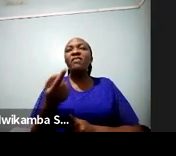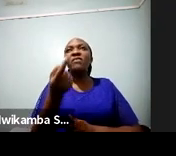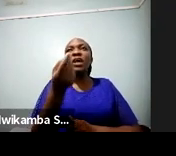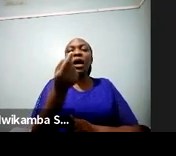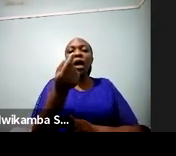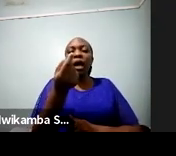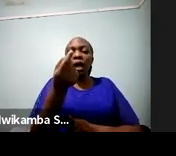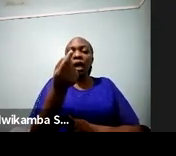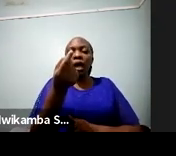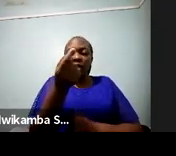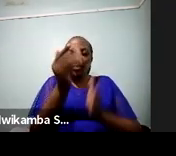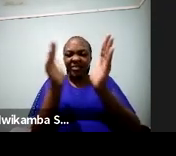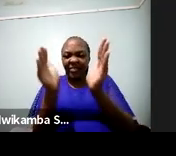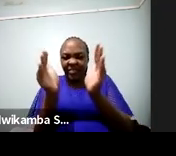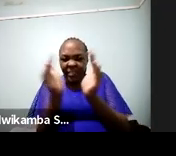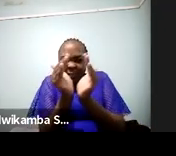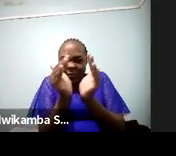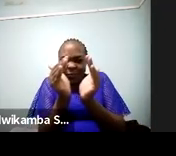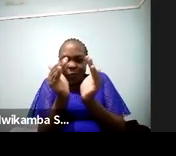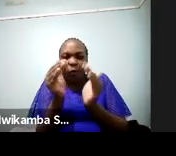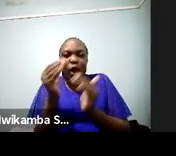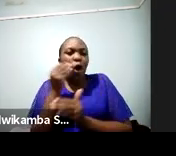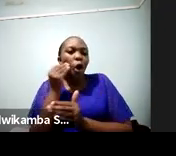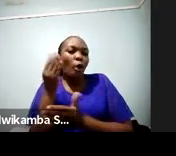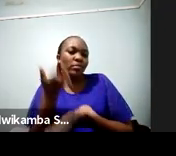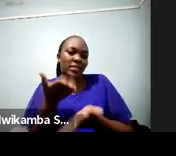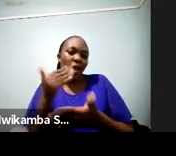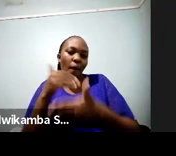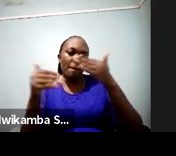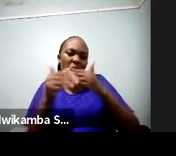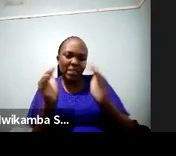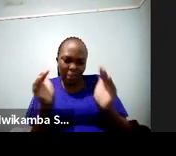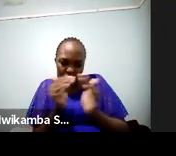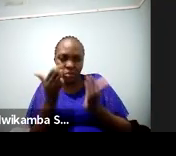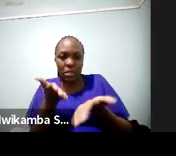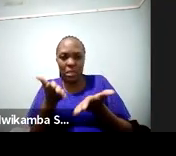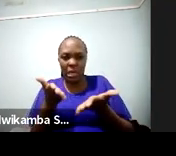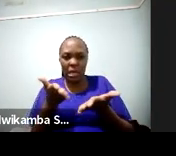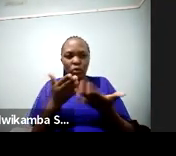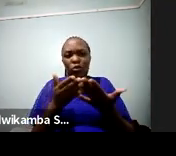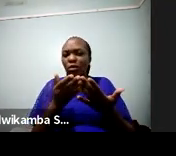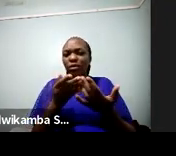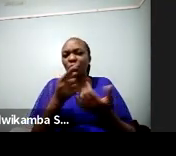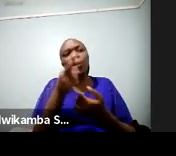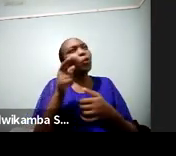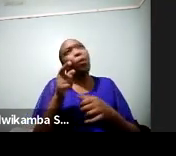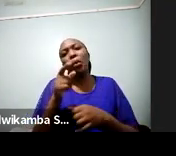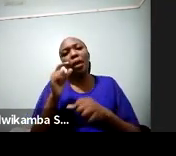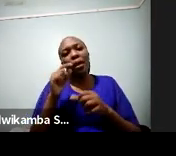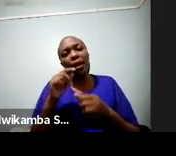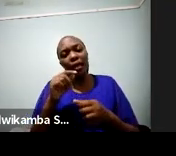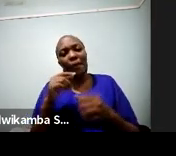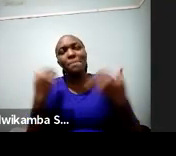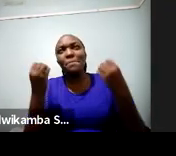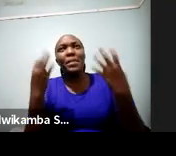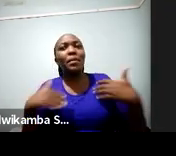ile umegonga mtoto wa mwenyewe. So where do you play? You can't afford a golf. You can't afford traveling to another venue